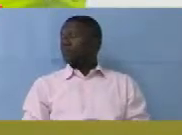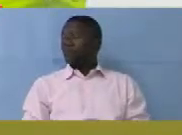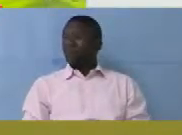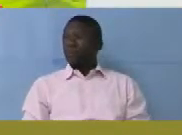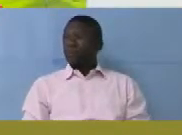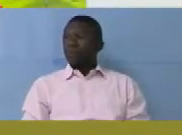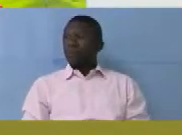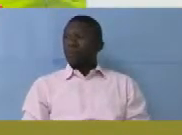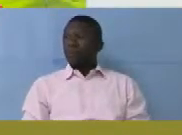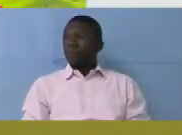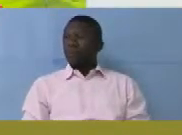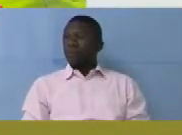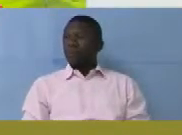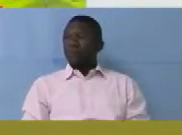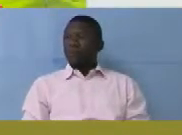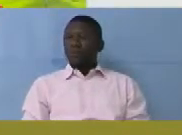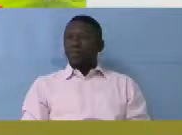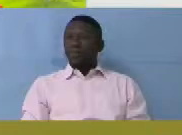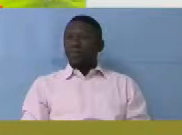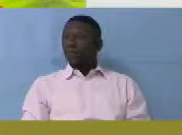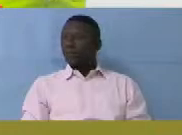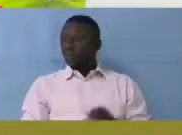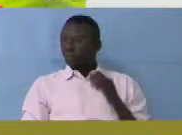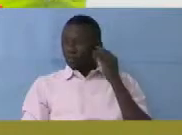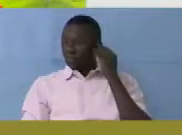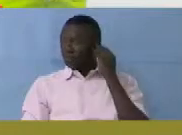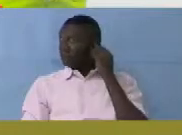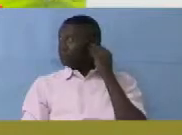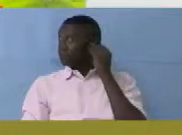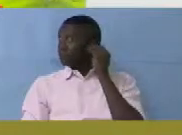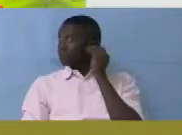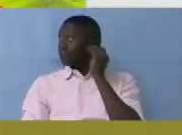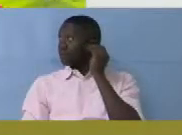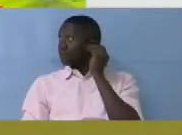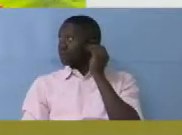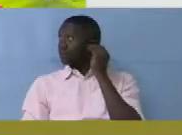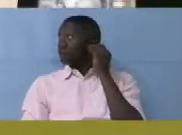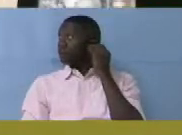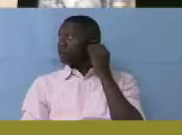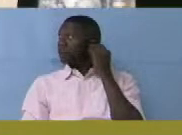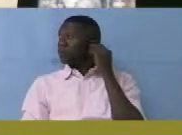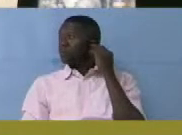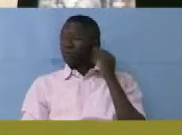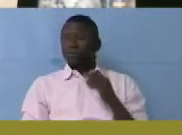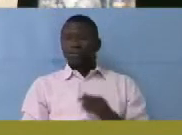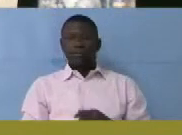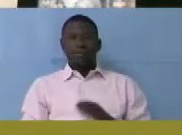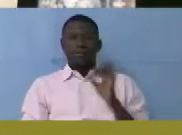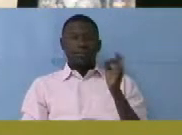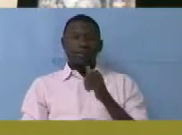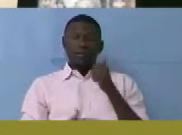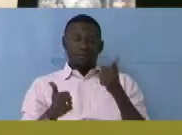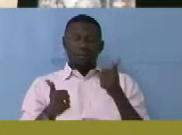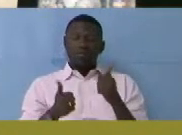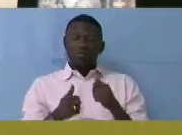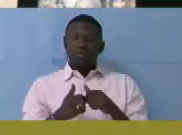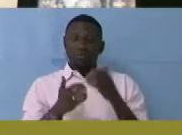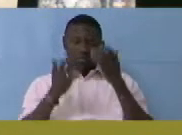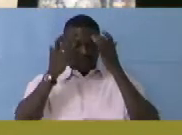nje kana Banjul wo lulun telefon keta kuluntila sambala lolankoti very versatile background. We'll take